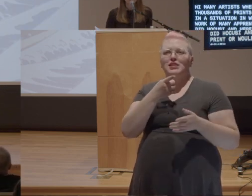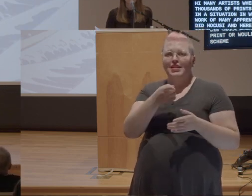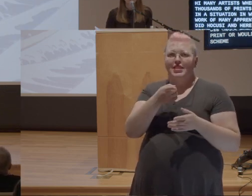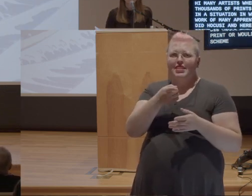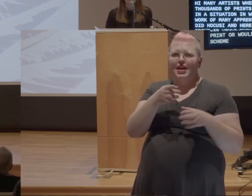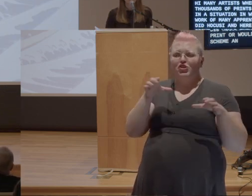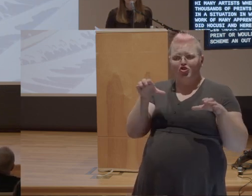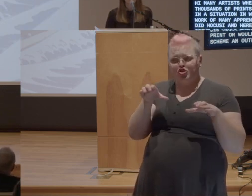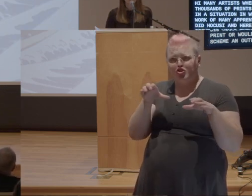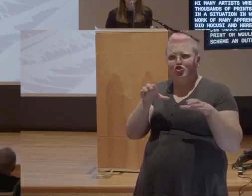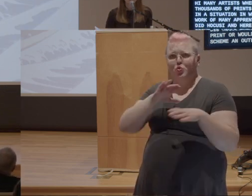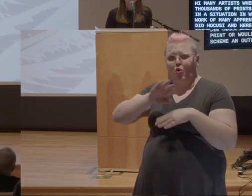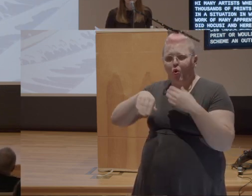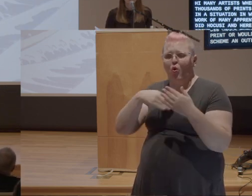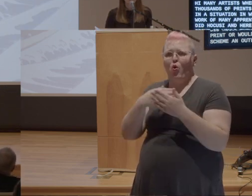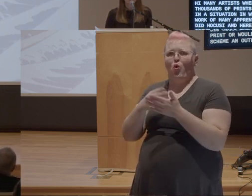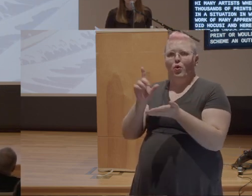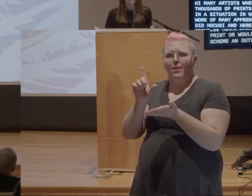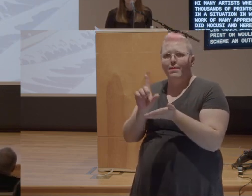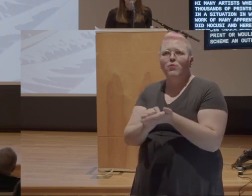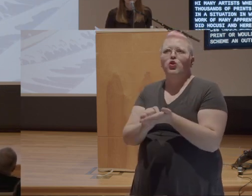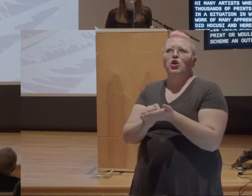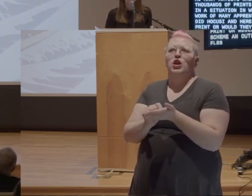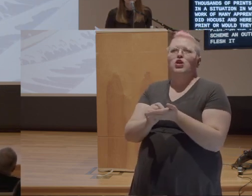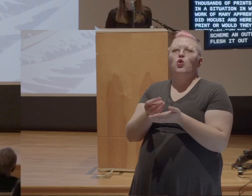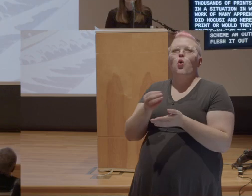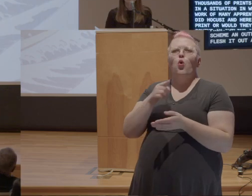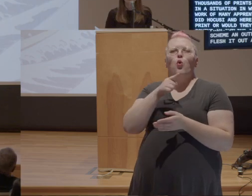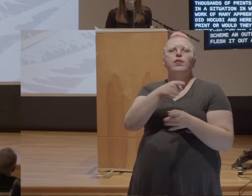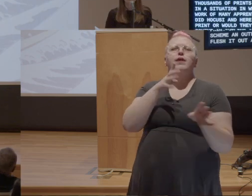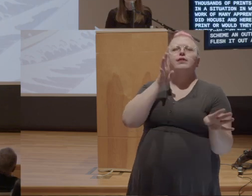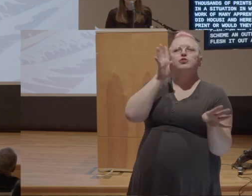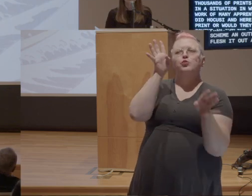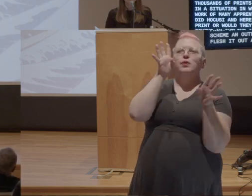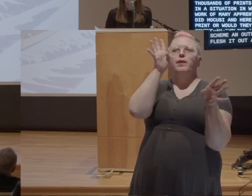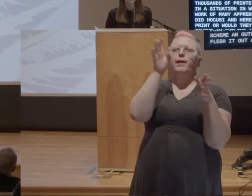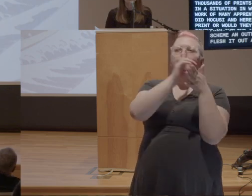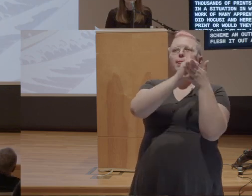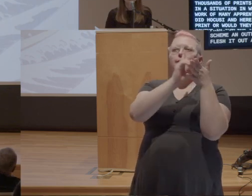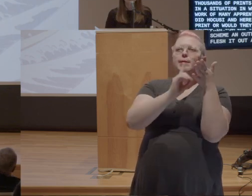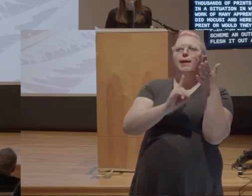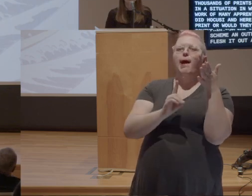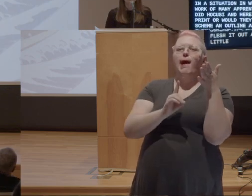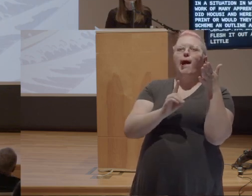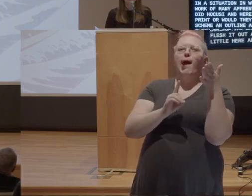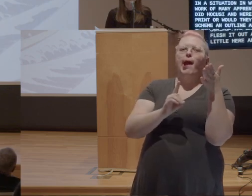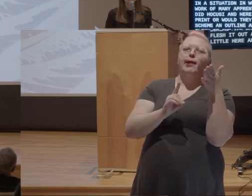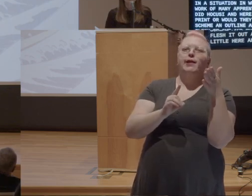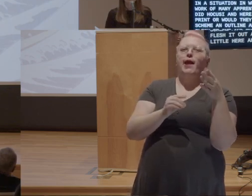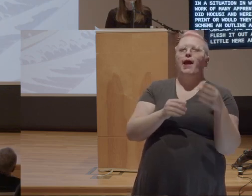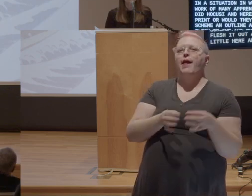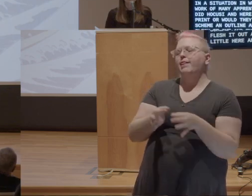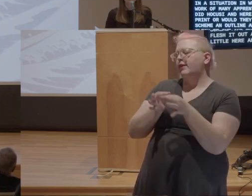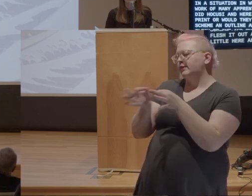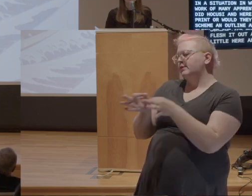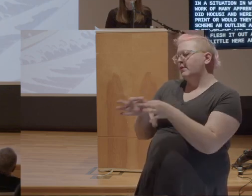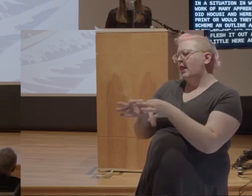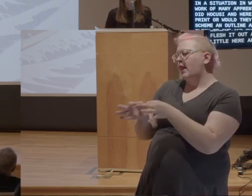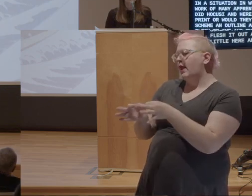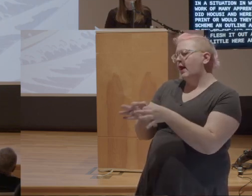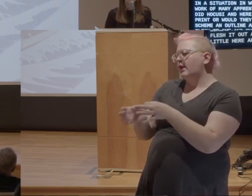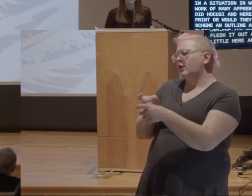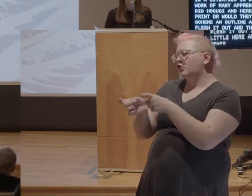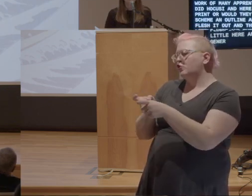an outline, and then other people would flesh it out and they'd come along and maybe fix it up a little here and there so that they could